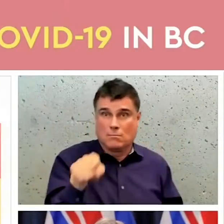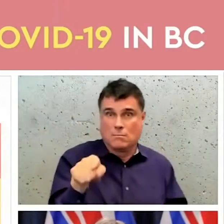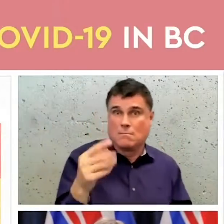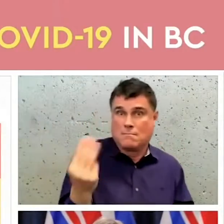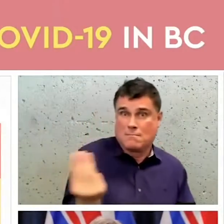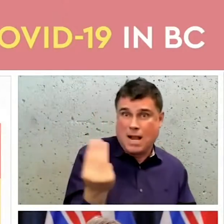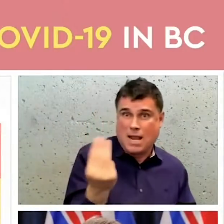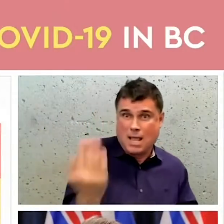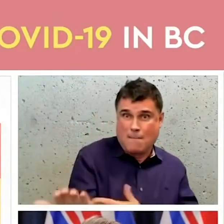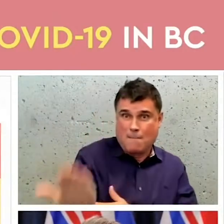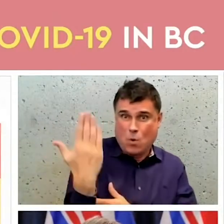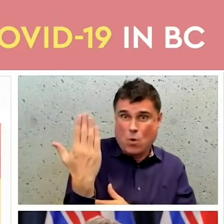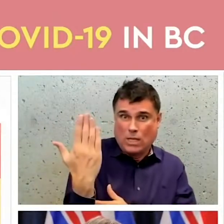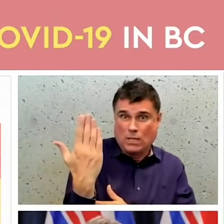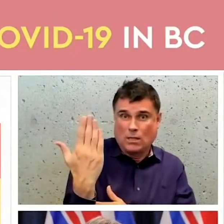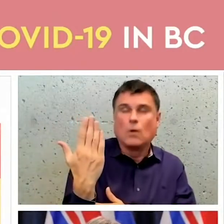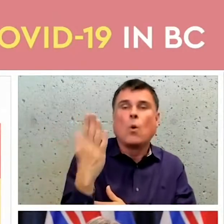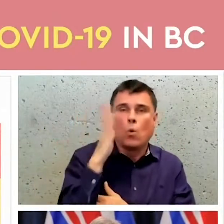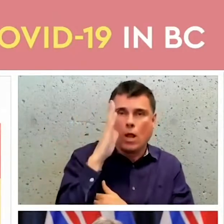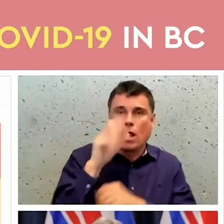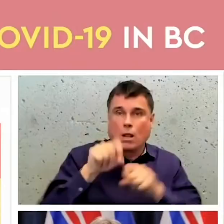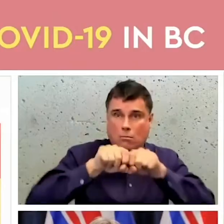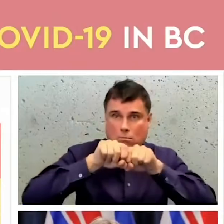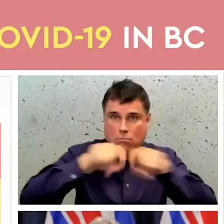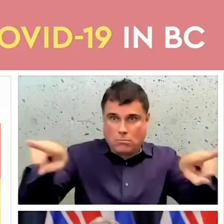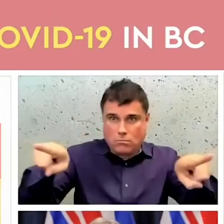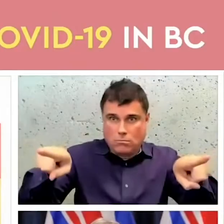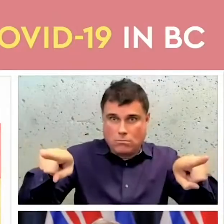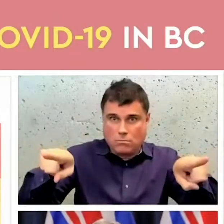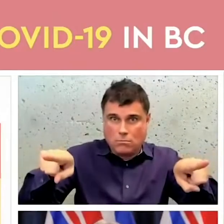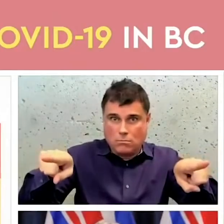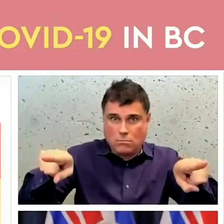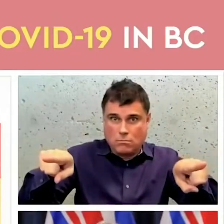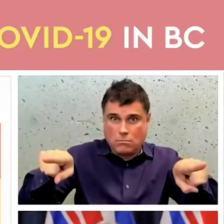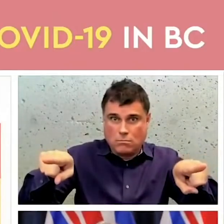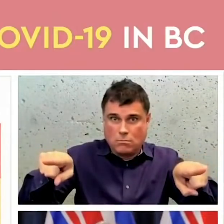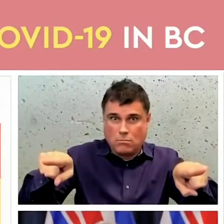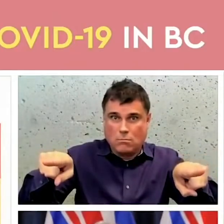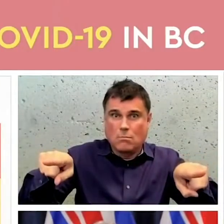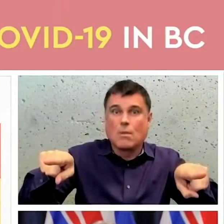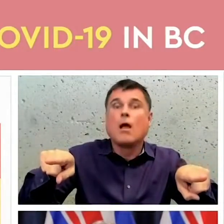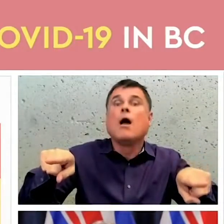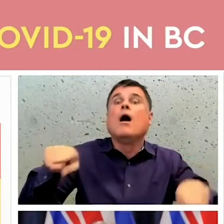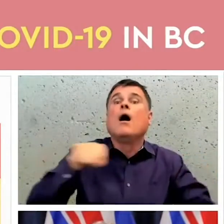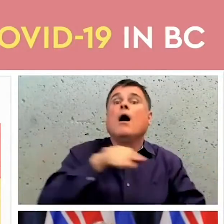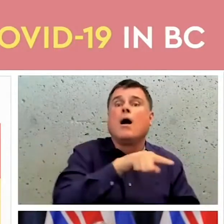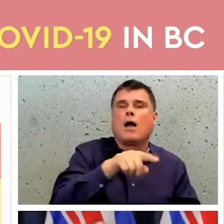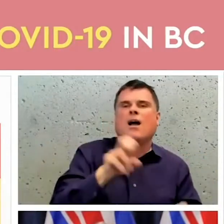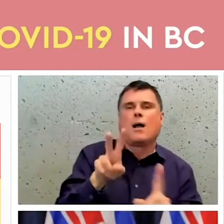And they will begin immediately to book themselves into a clinic, including there will be clinics open for that day.